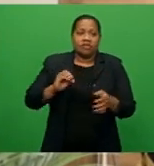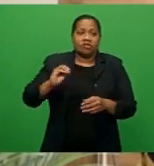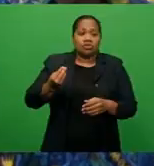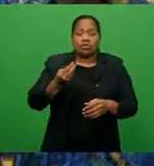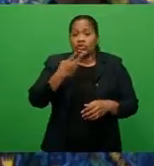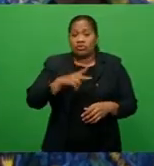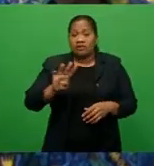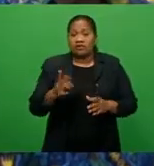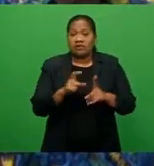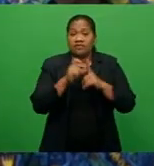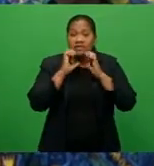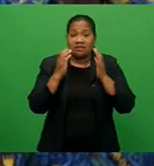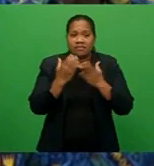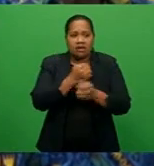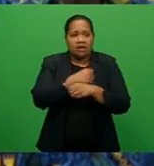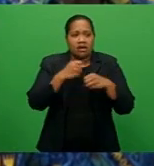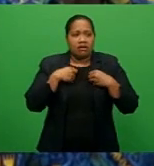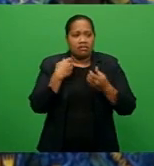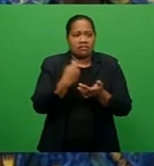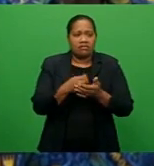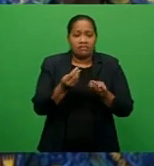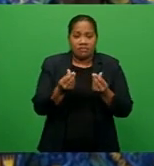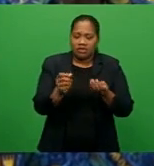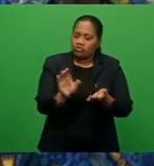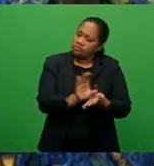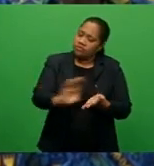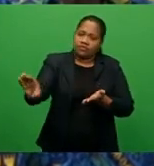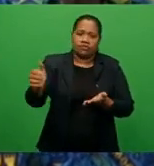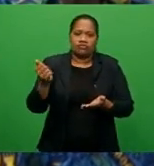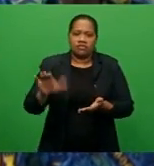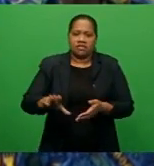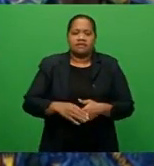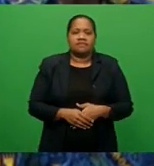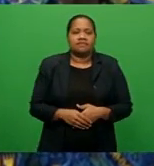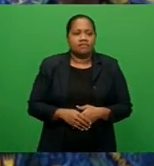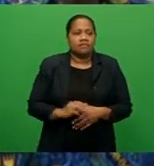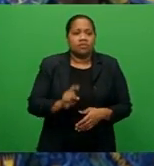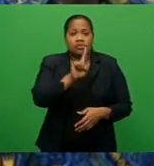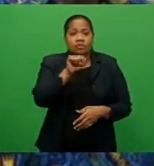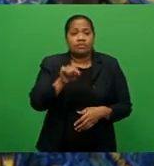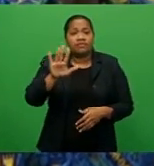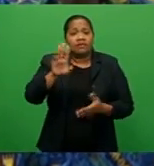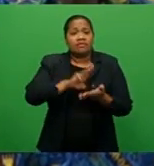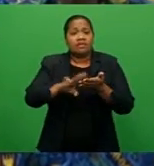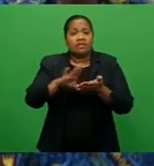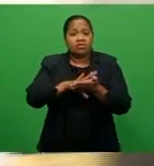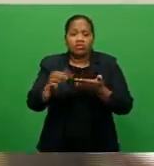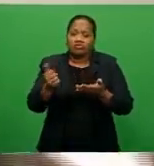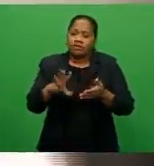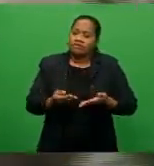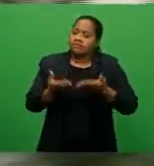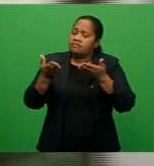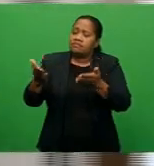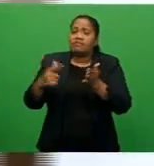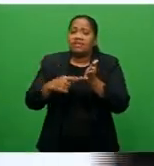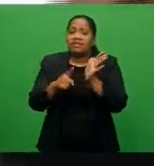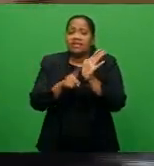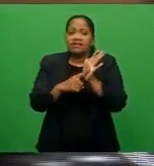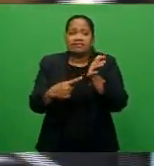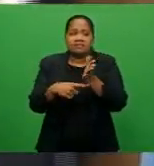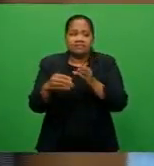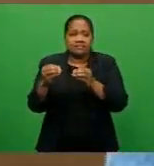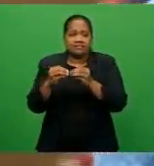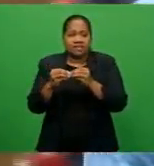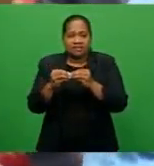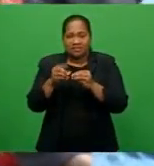by then. Since the inception of the grant in 2017, $1.5 million have been given out, and TLTB says